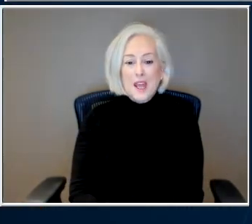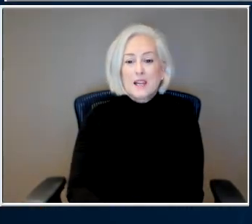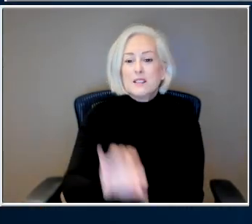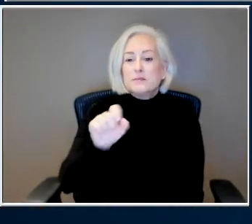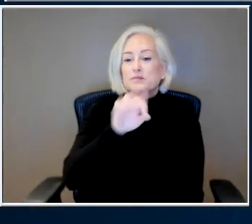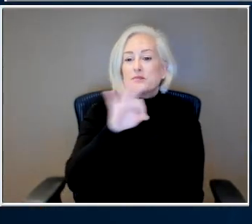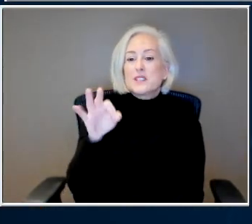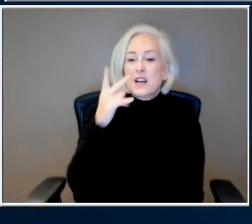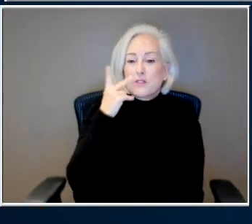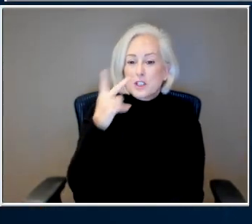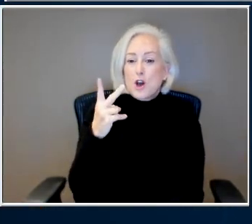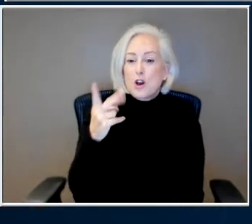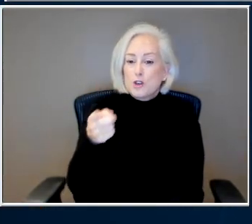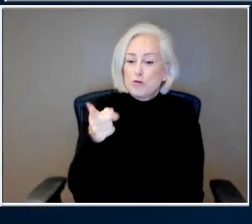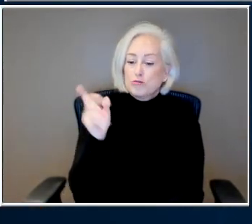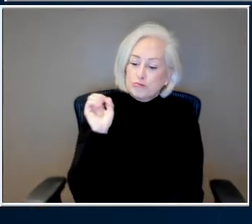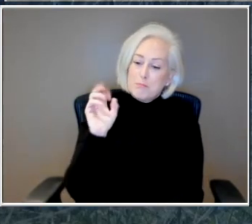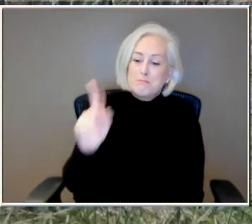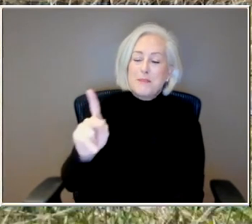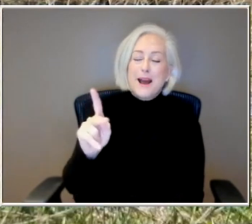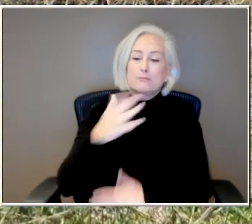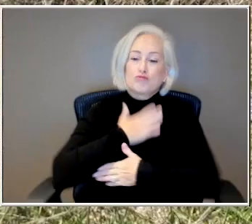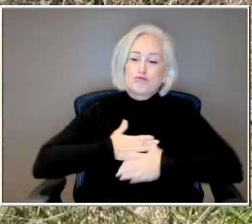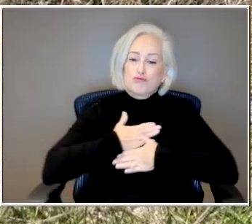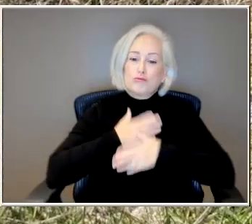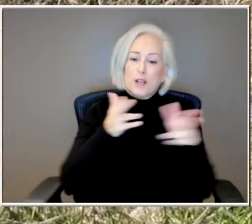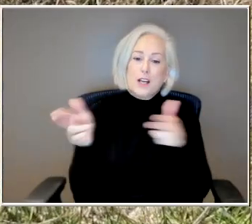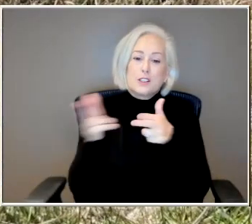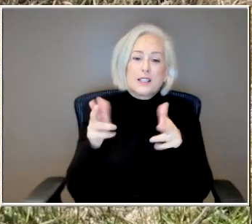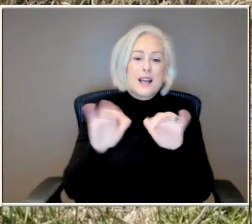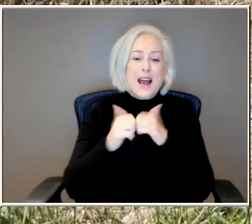back to hunting. How often do you get out there?